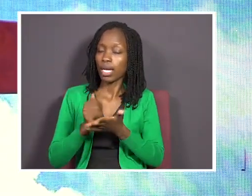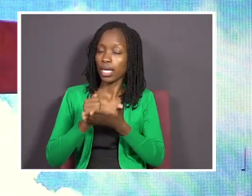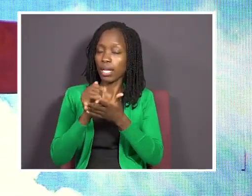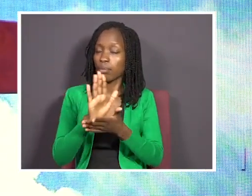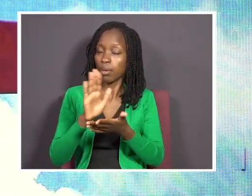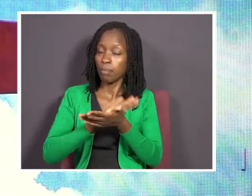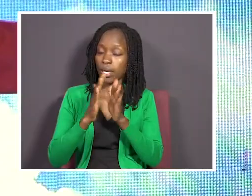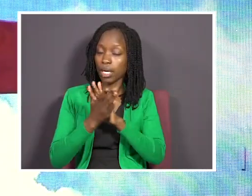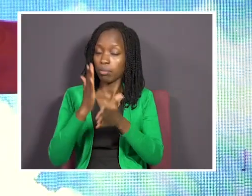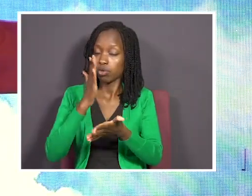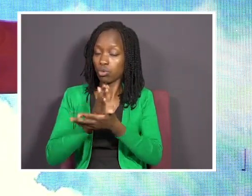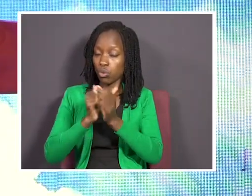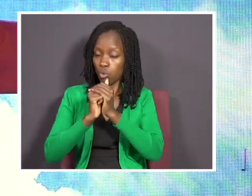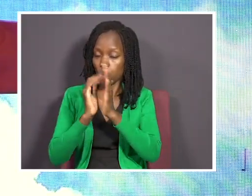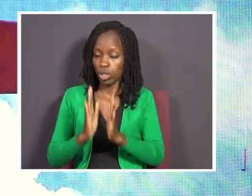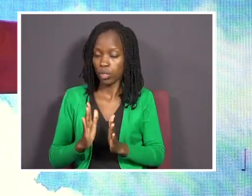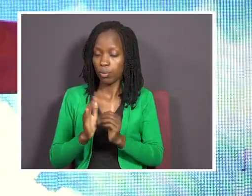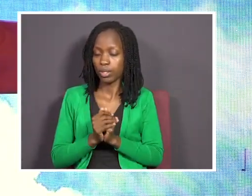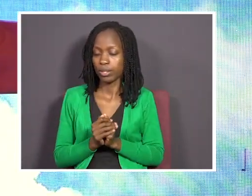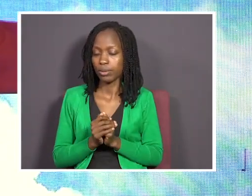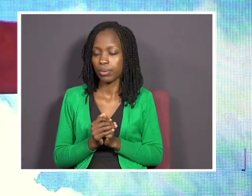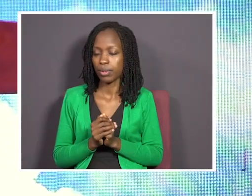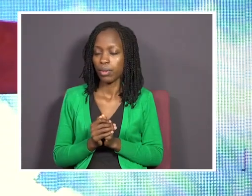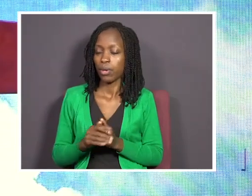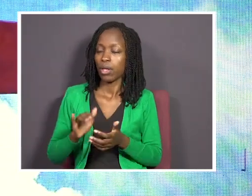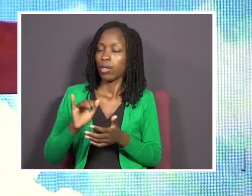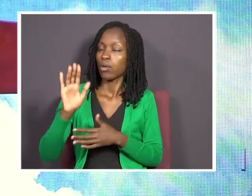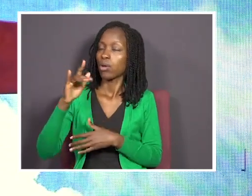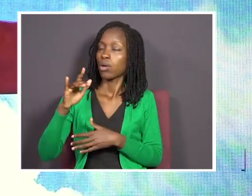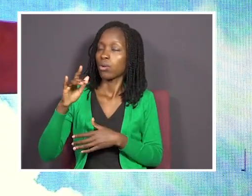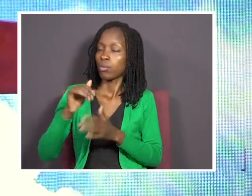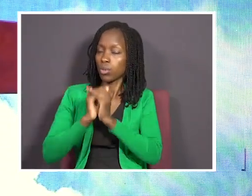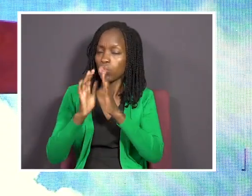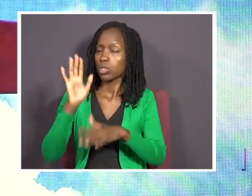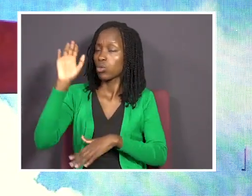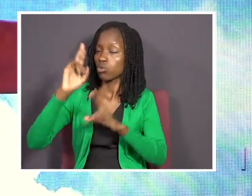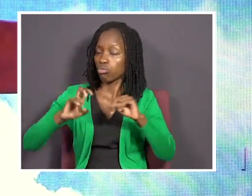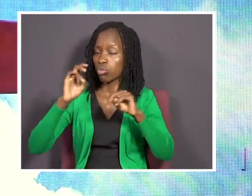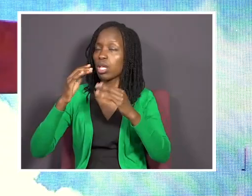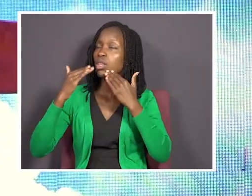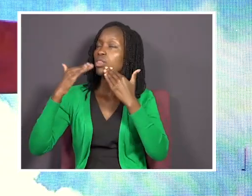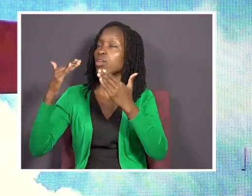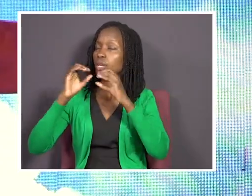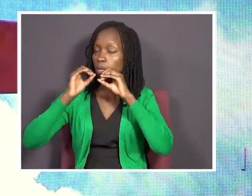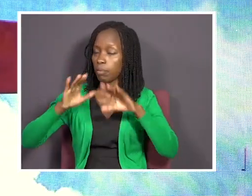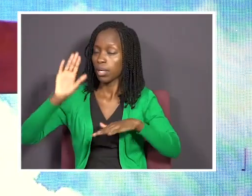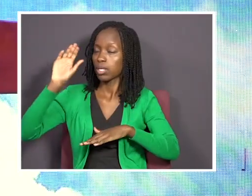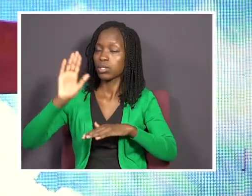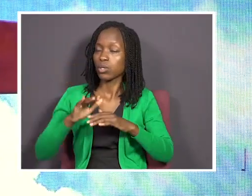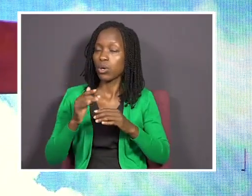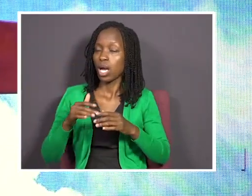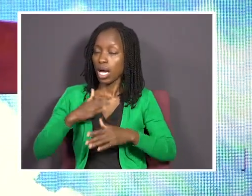help them to become true worshipers, the kind that you seek. I thank you, and I bless